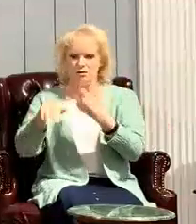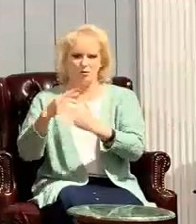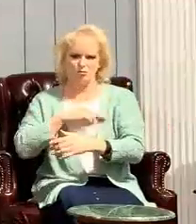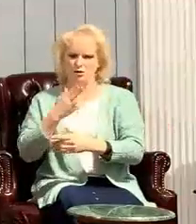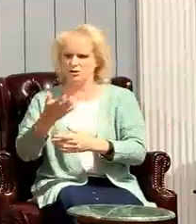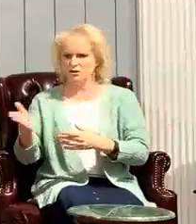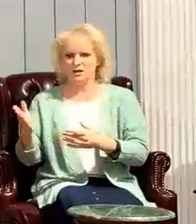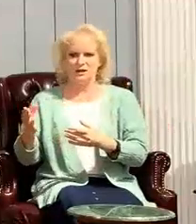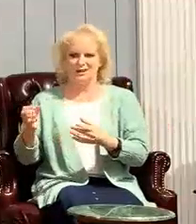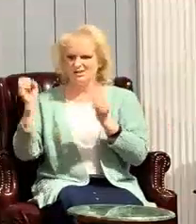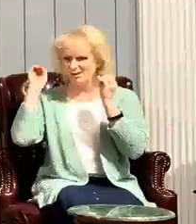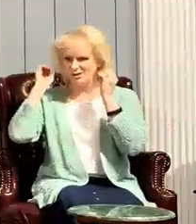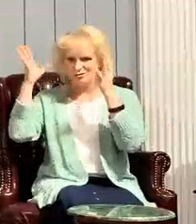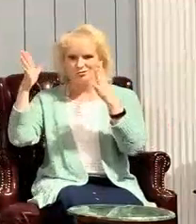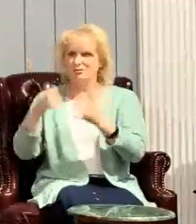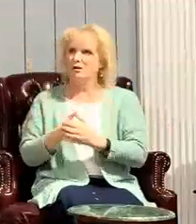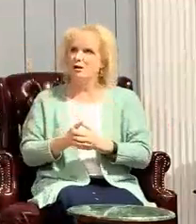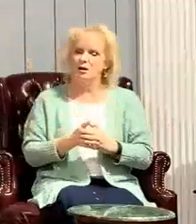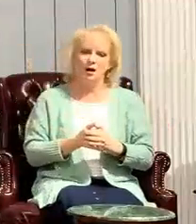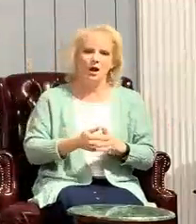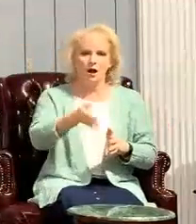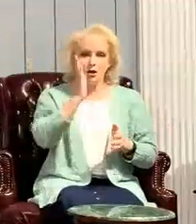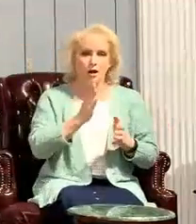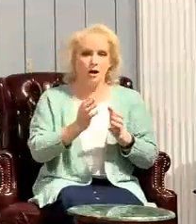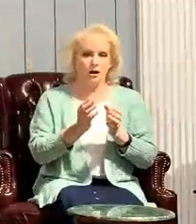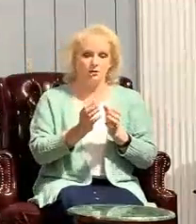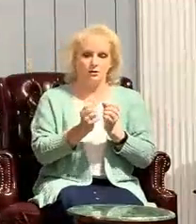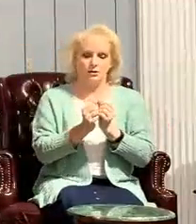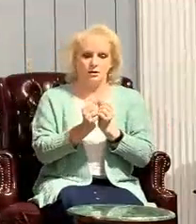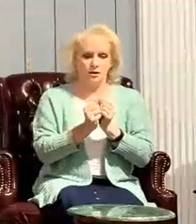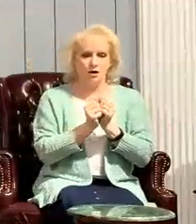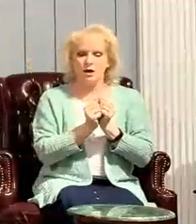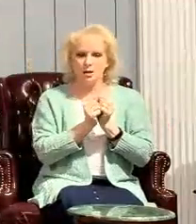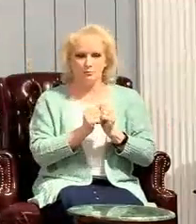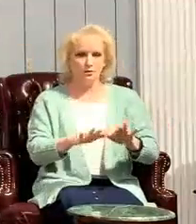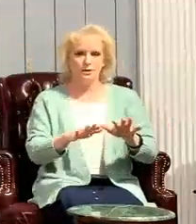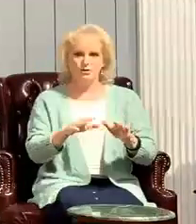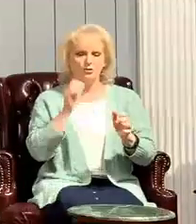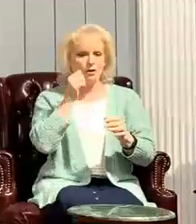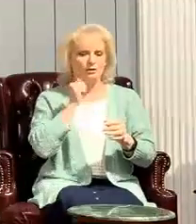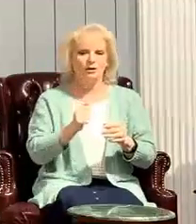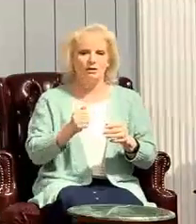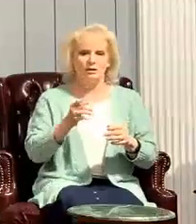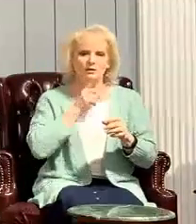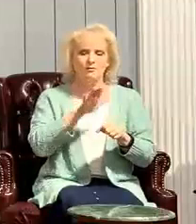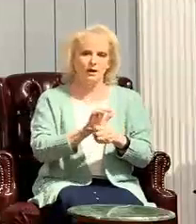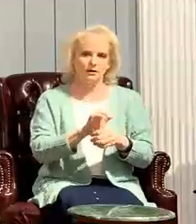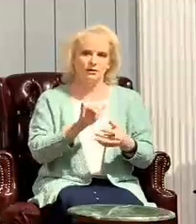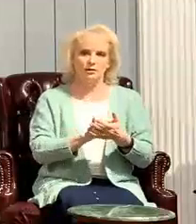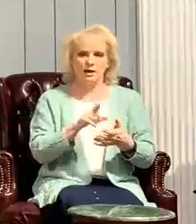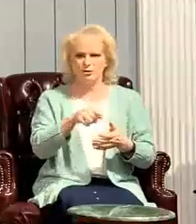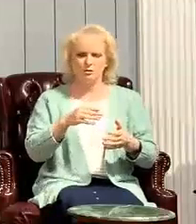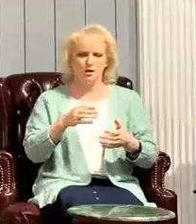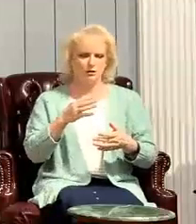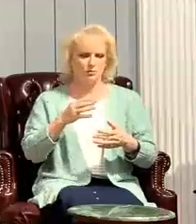blesses you day in and day out. The fact that you can breathe is a blessing from God. The fact that your heart pumps is a blessing from God. And